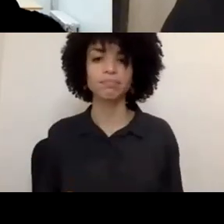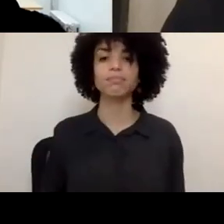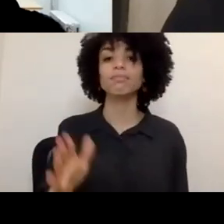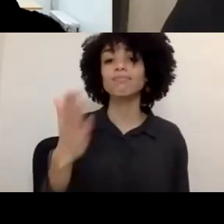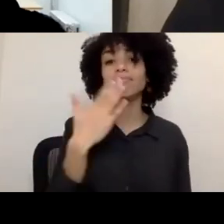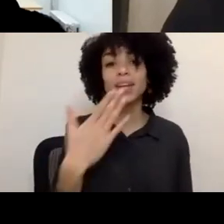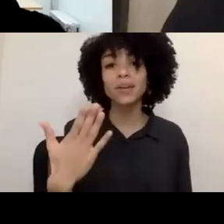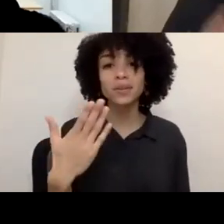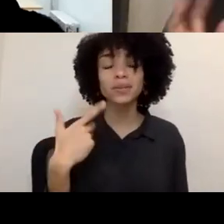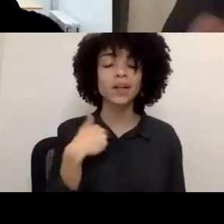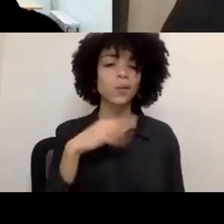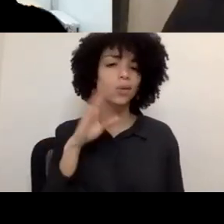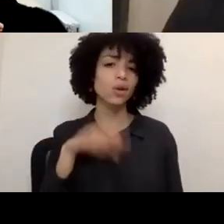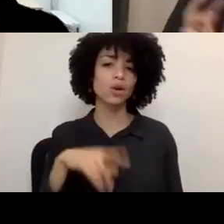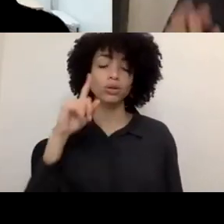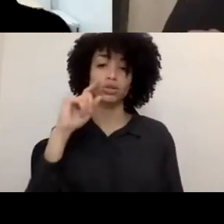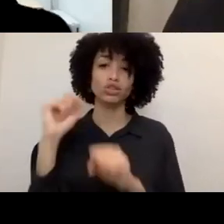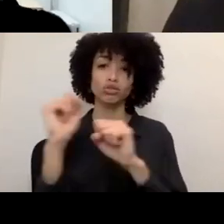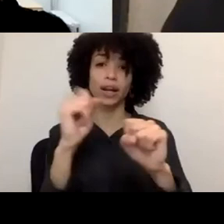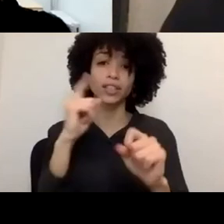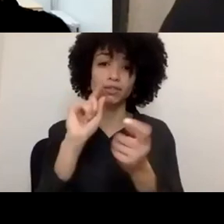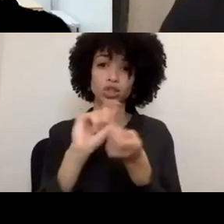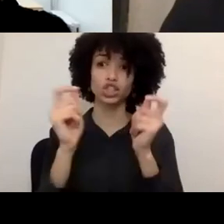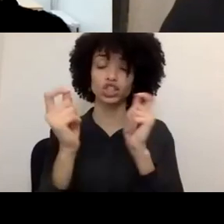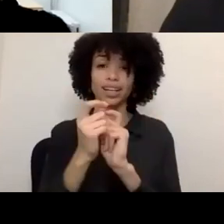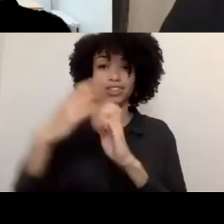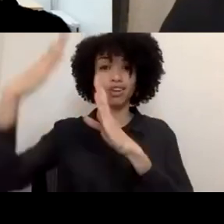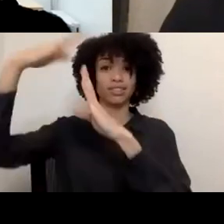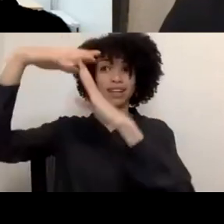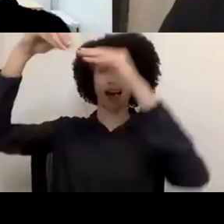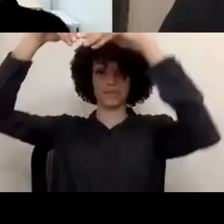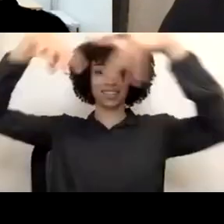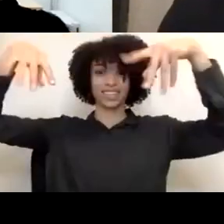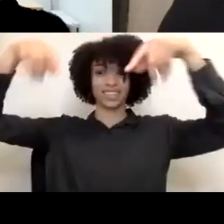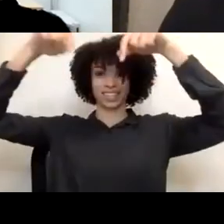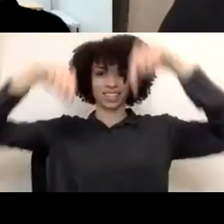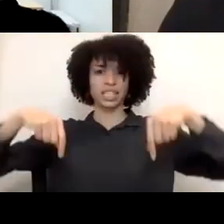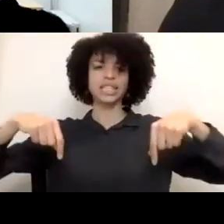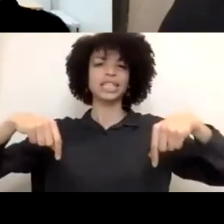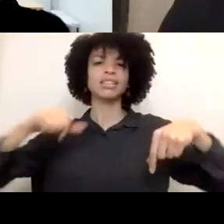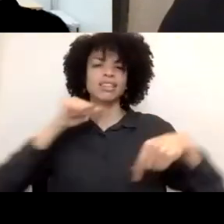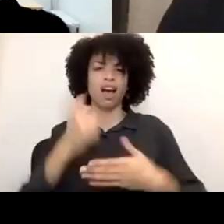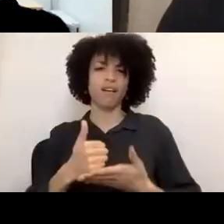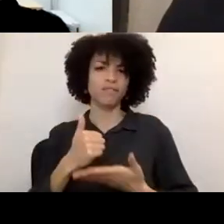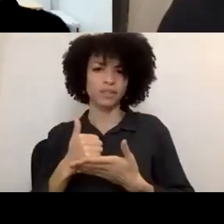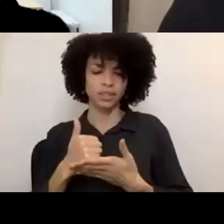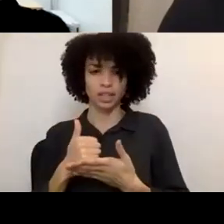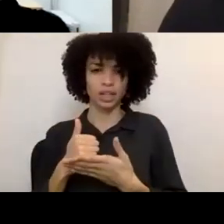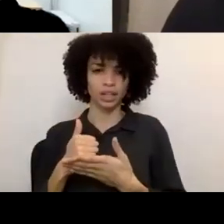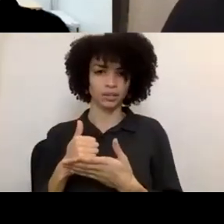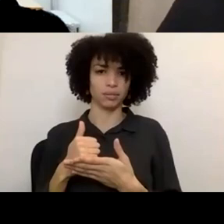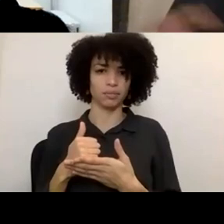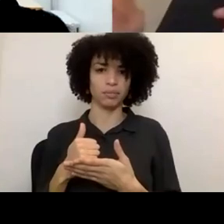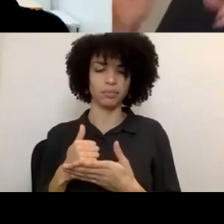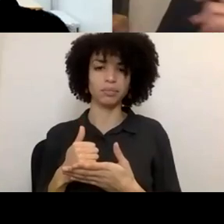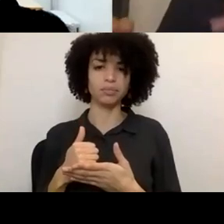for change that are top down and that only happen in philanthropy are not going to get us to the place where we need to be. And so we definitely want to think about not just